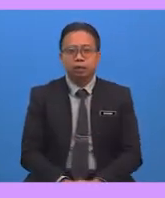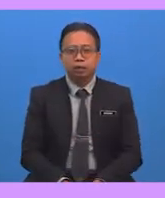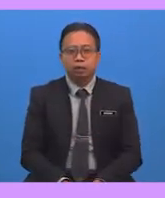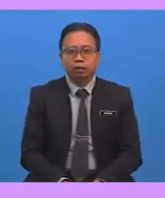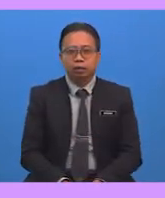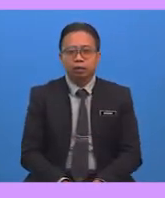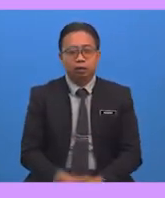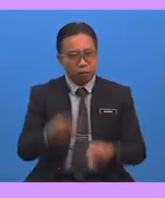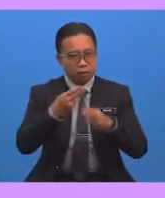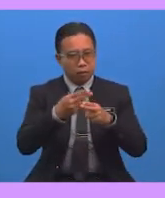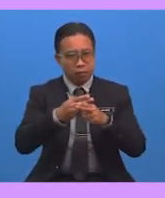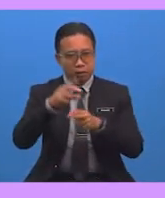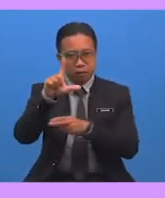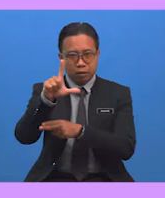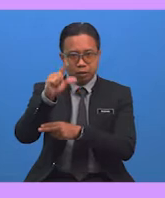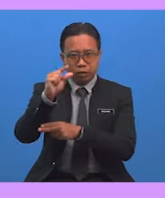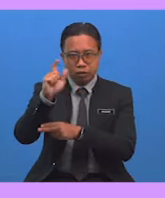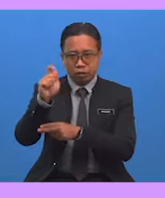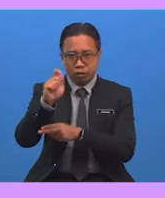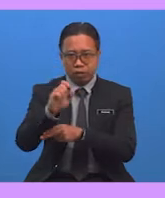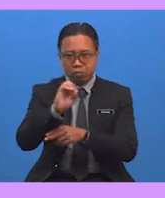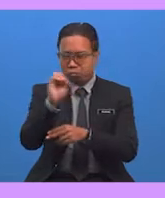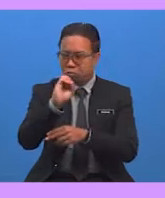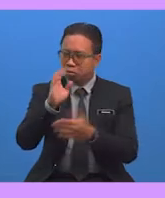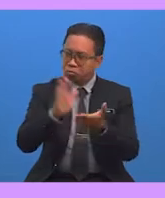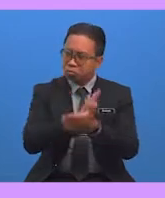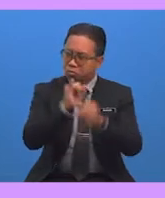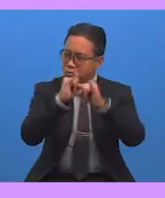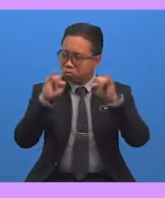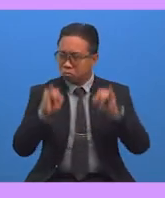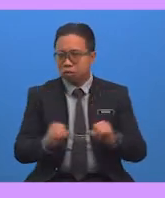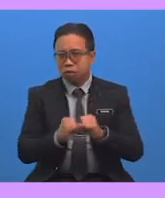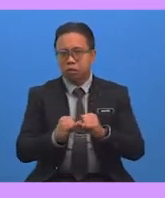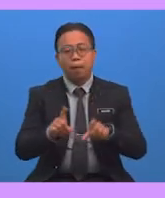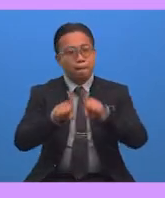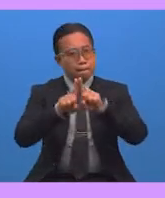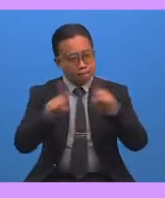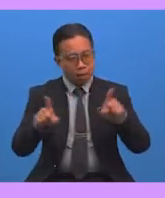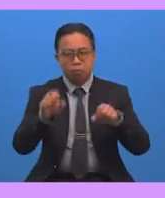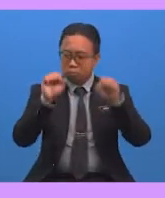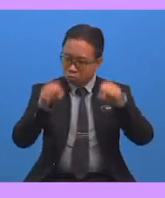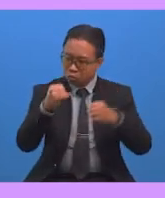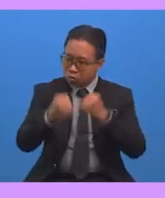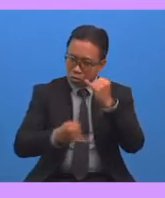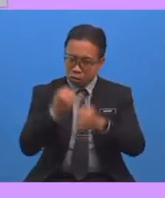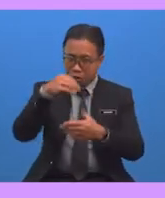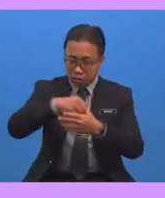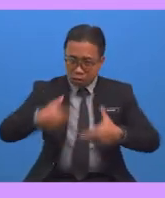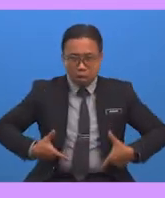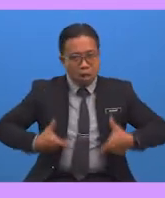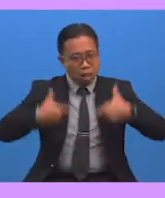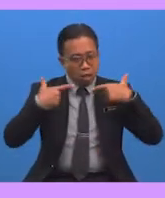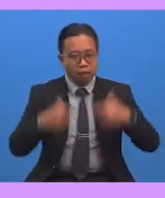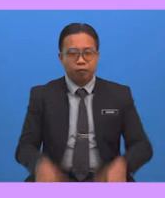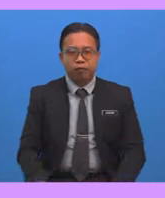Lim Go Tong did not even have paper qualifications but was successful in life. He had